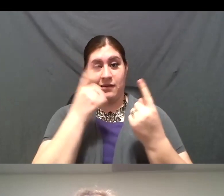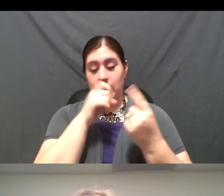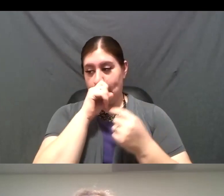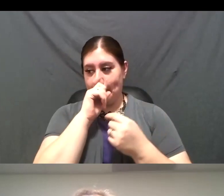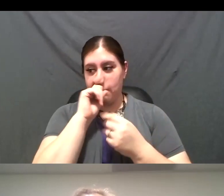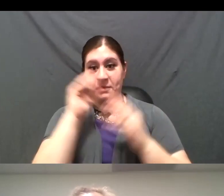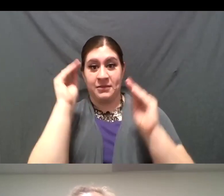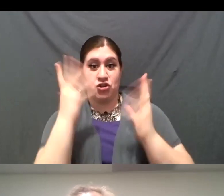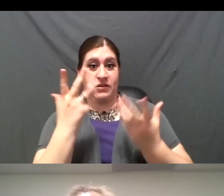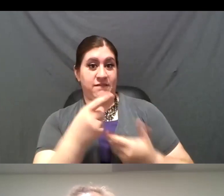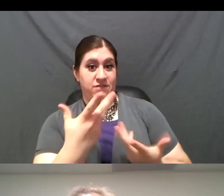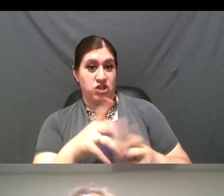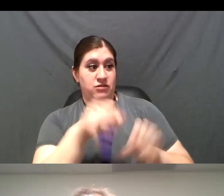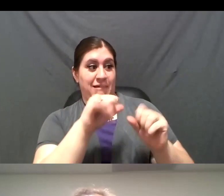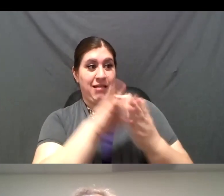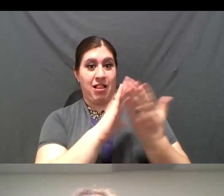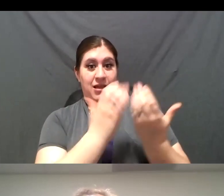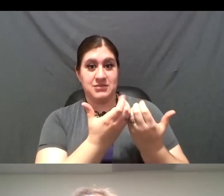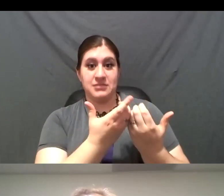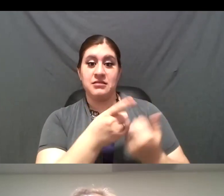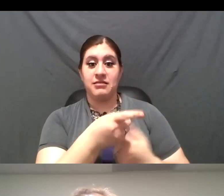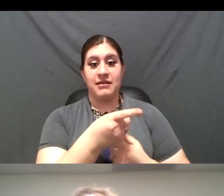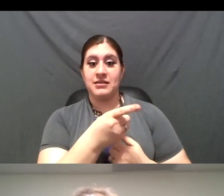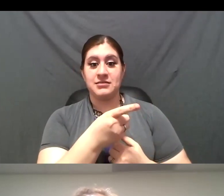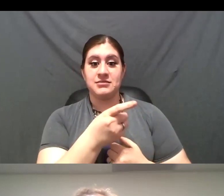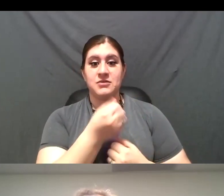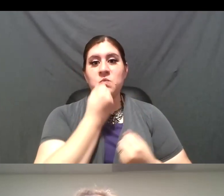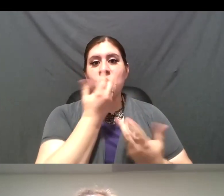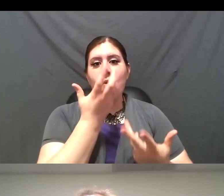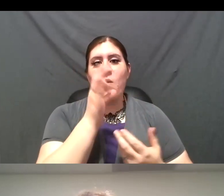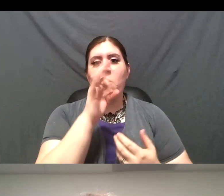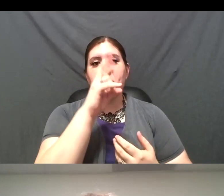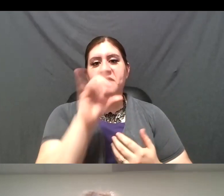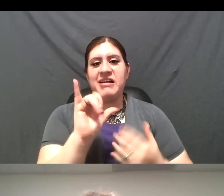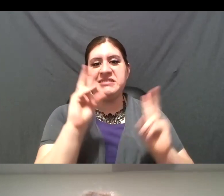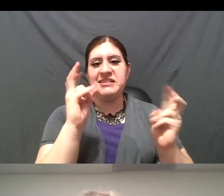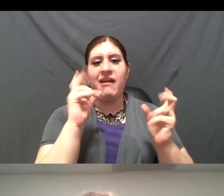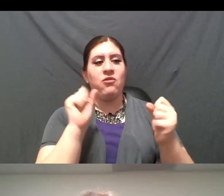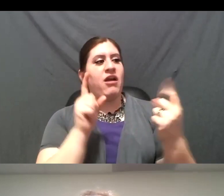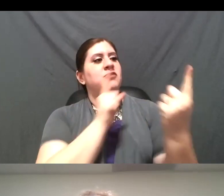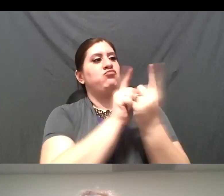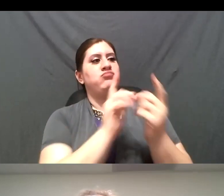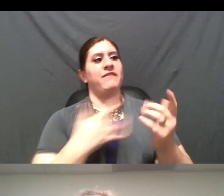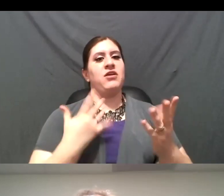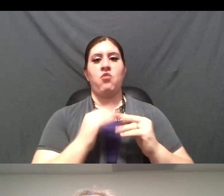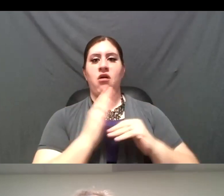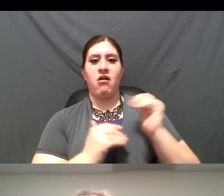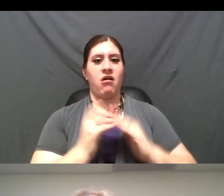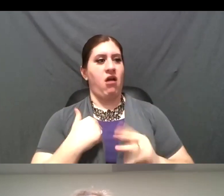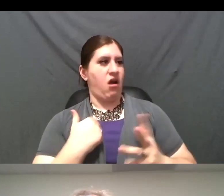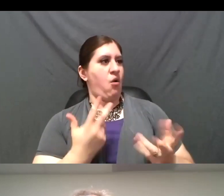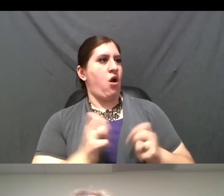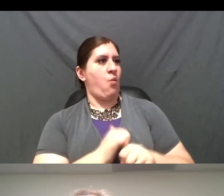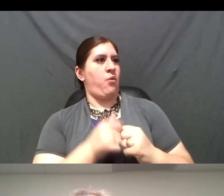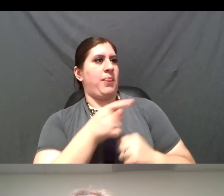that you've taken a class from is particularly warm and fuzzy and approachable, and so you feel like, yeah, I think I would like to work with